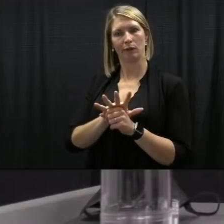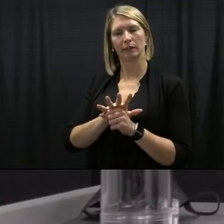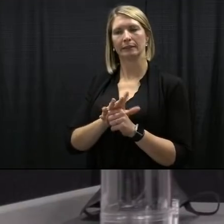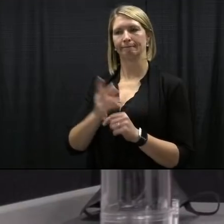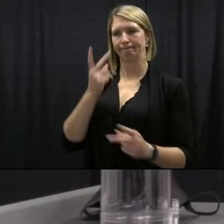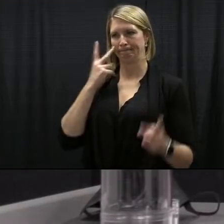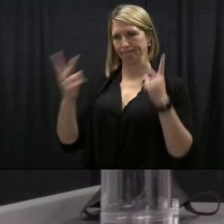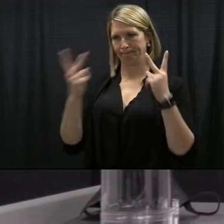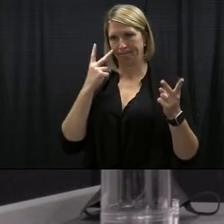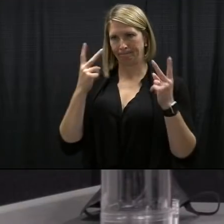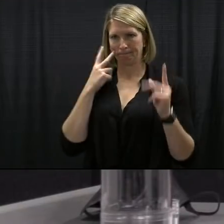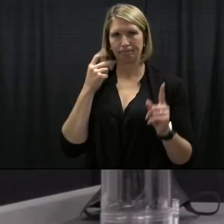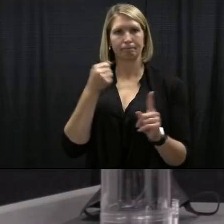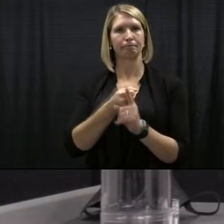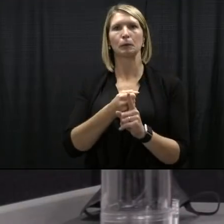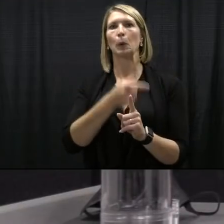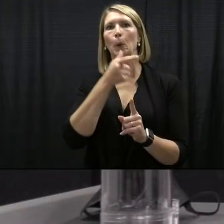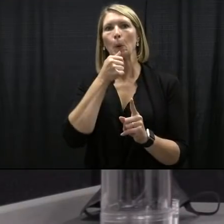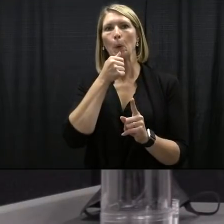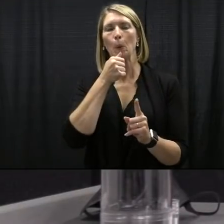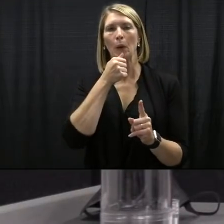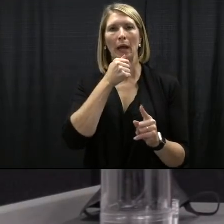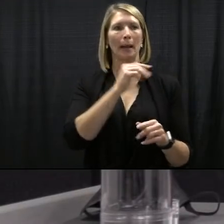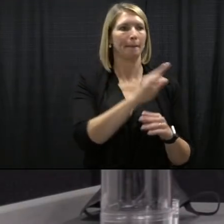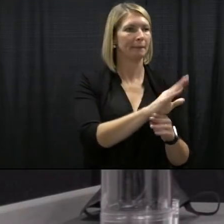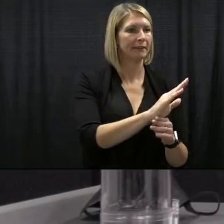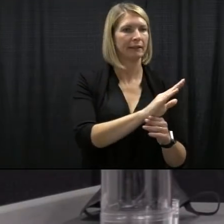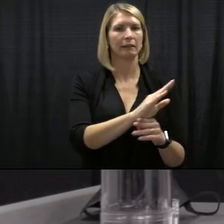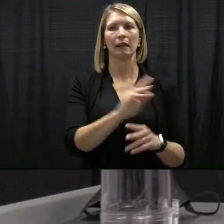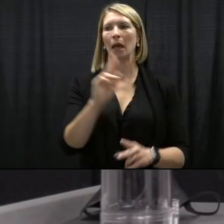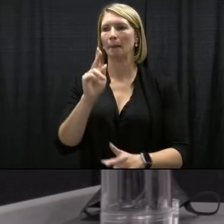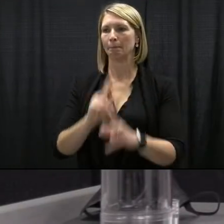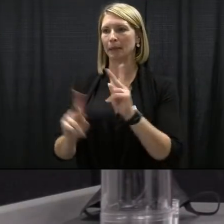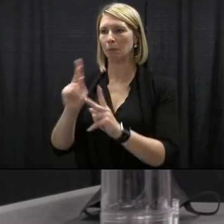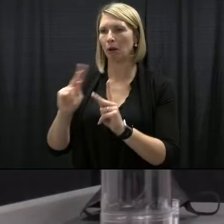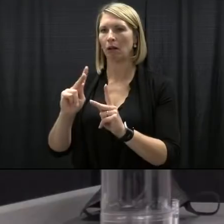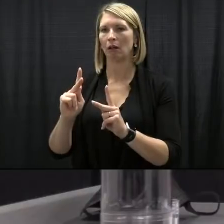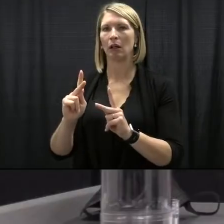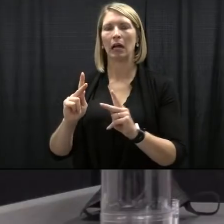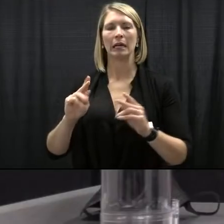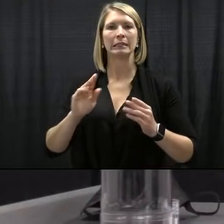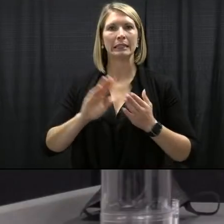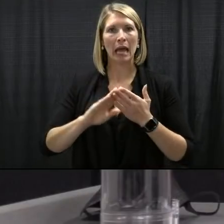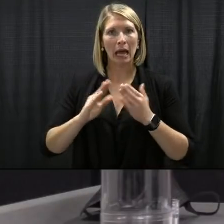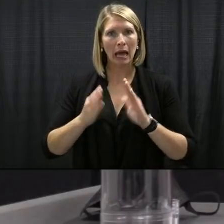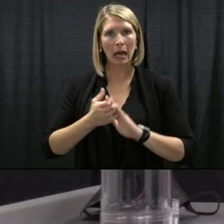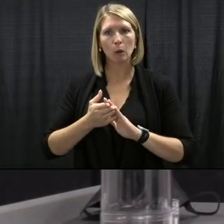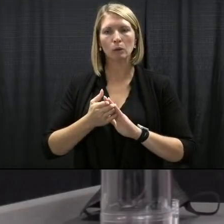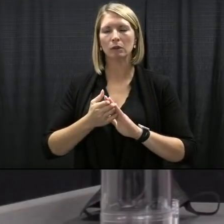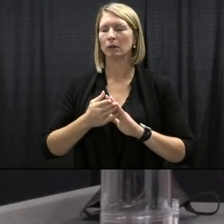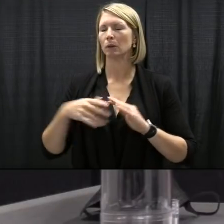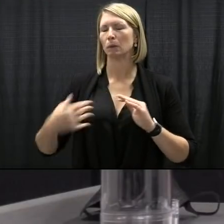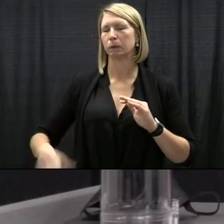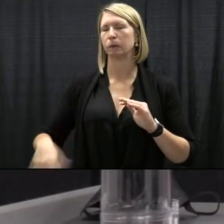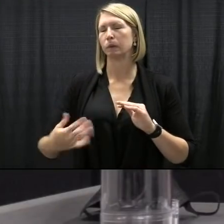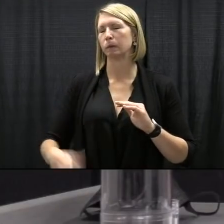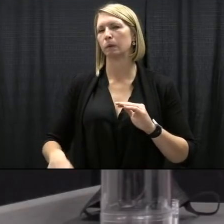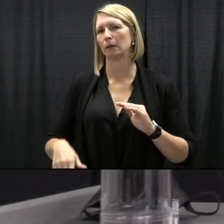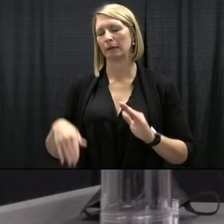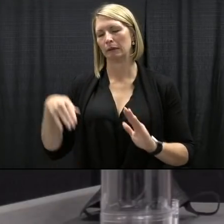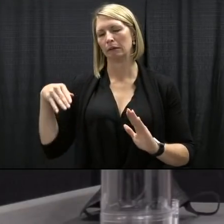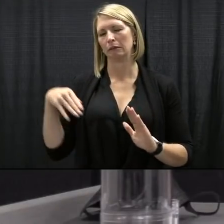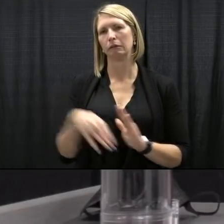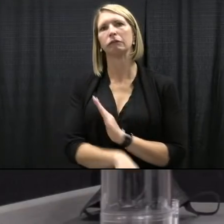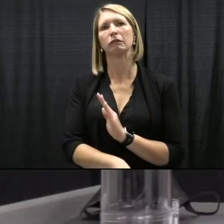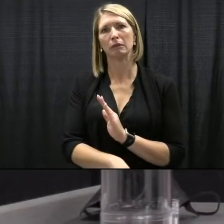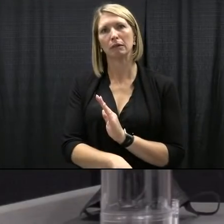on individuals and businesses, as well as on our towns and communities. We recognize the significant economic impacts on our business sector